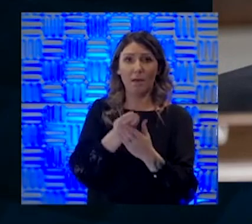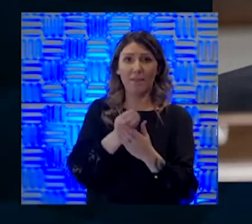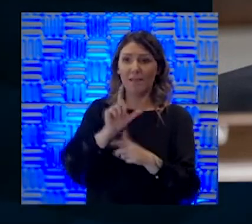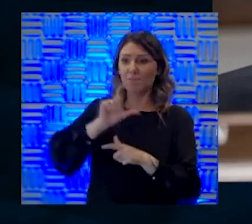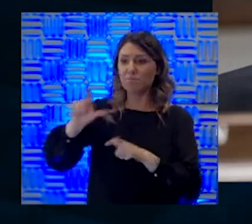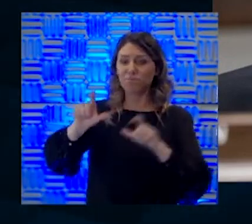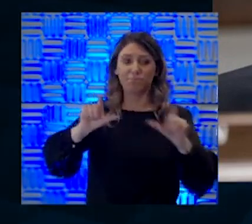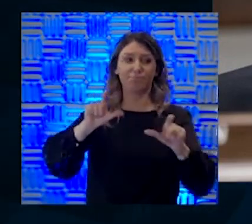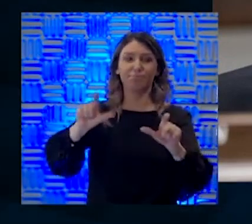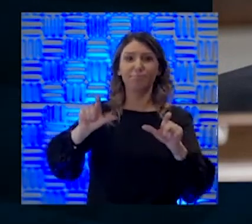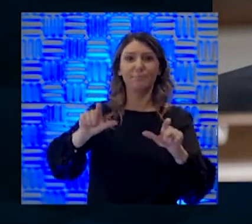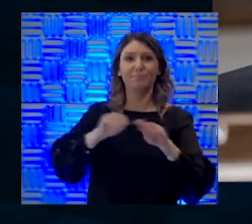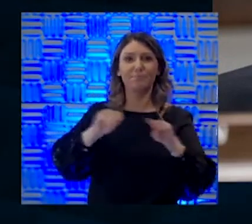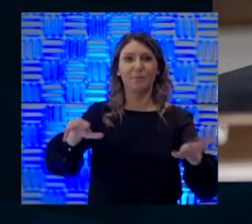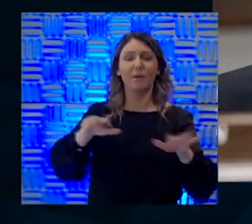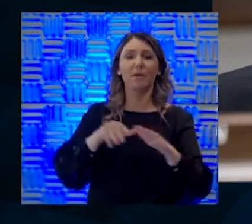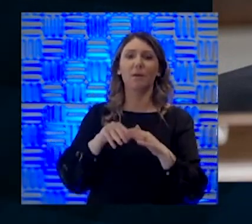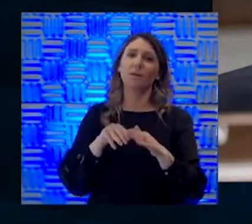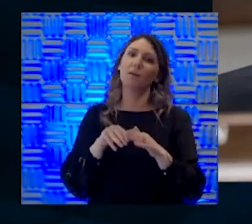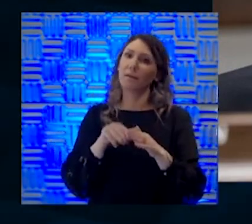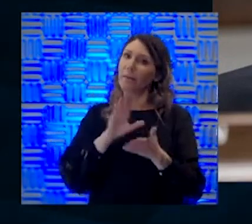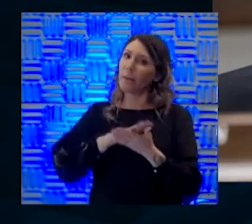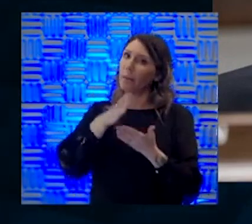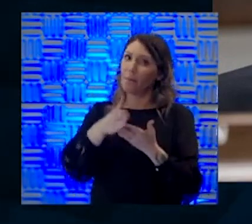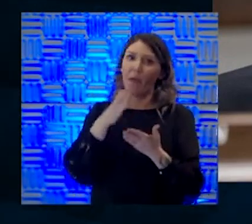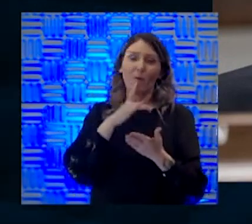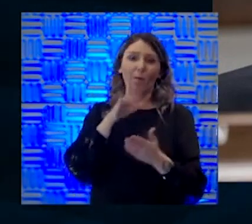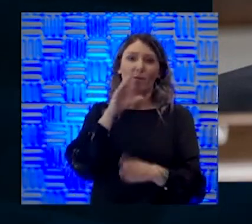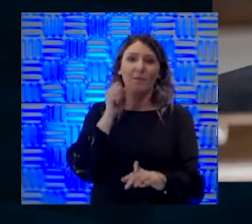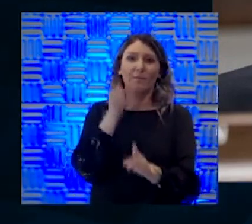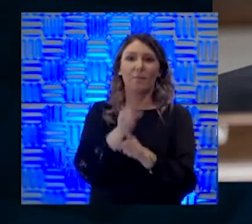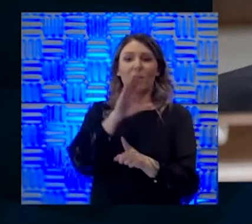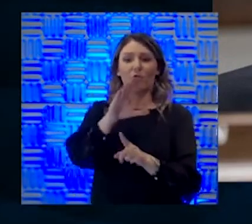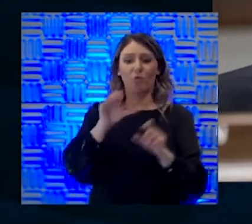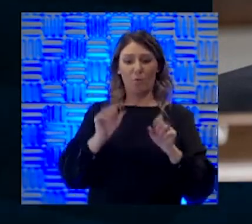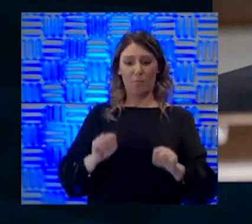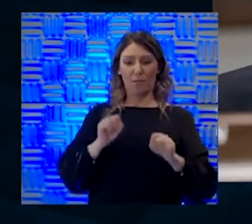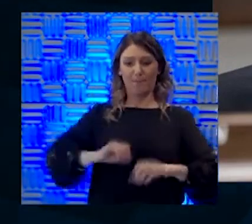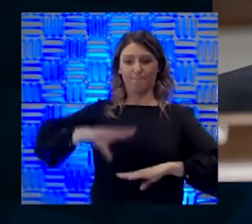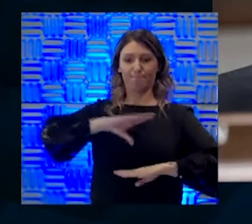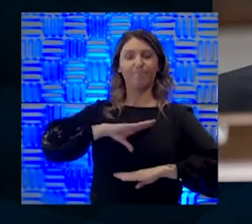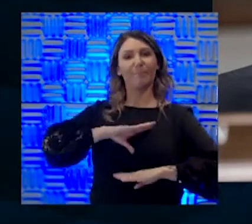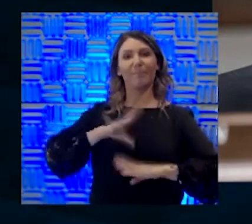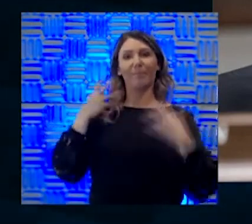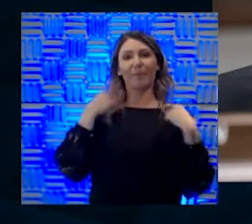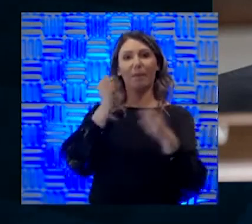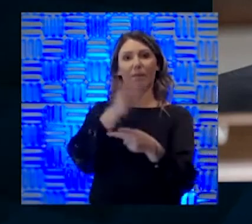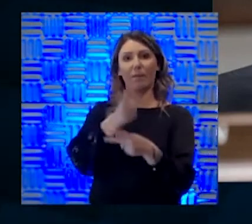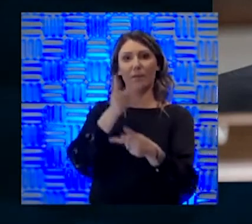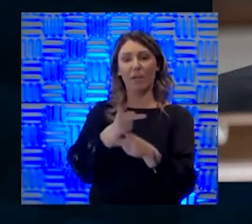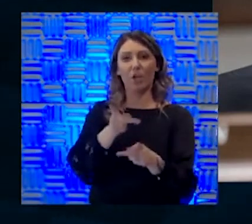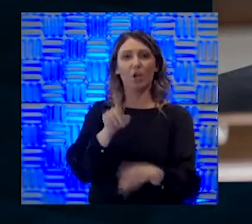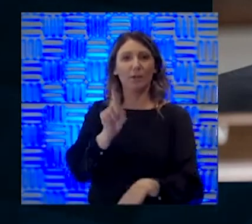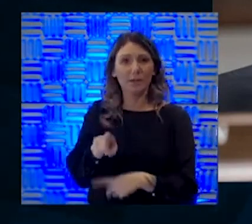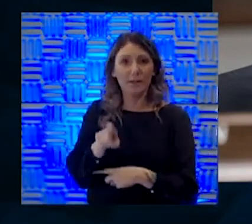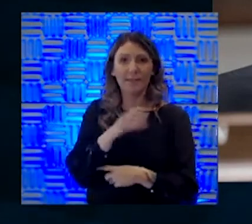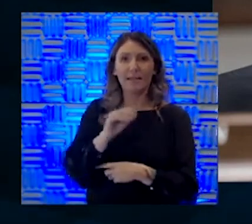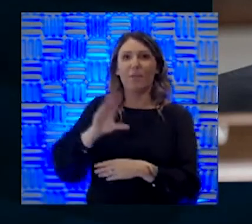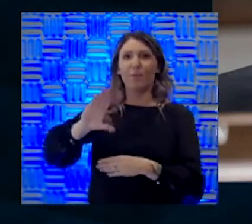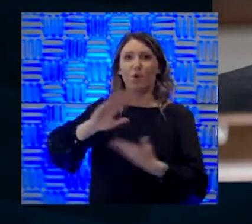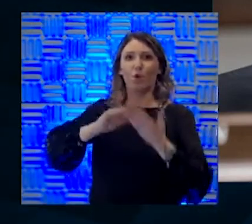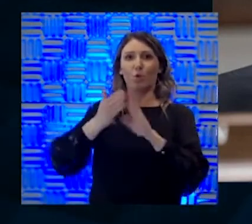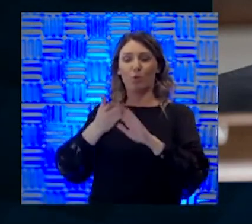way is certainly an amount that can make a difference in their ability to meet the healthcare needs of the communities that they serve.